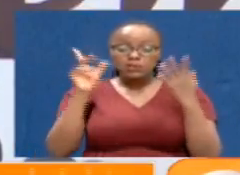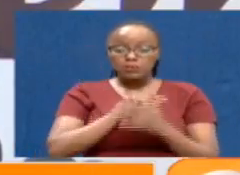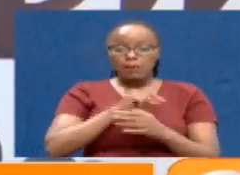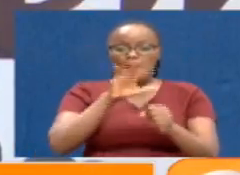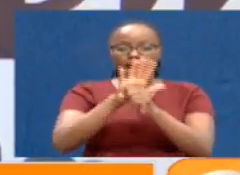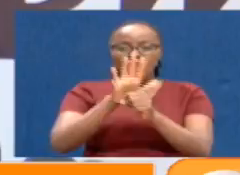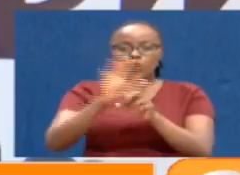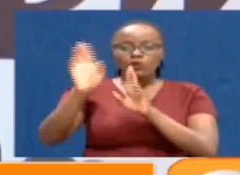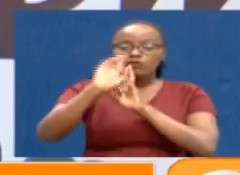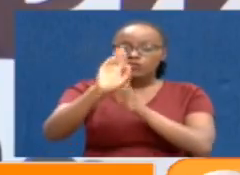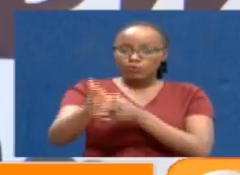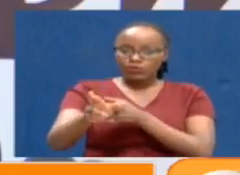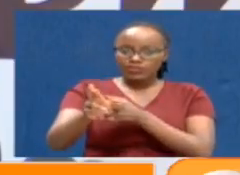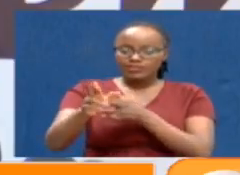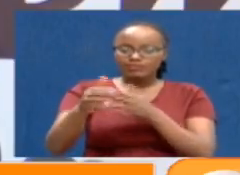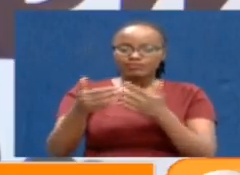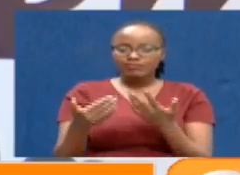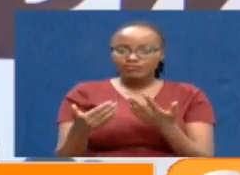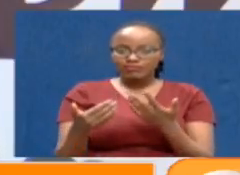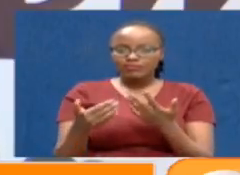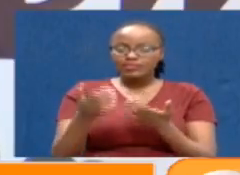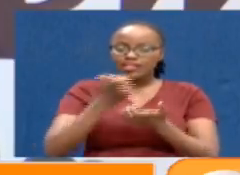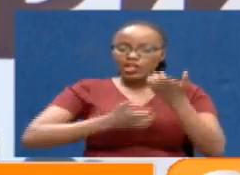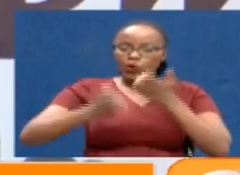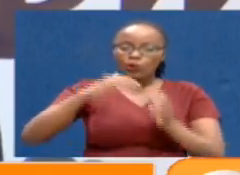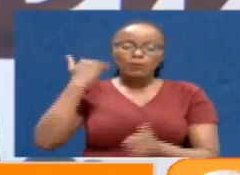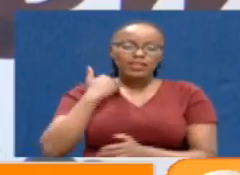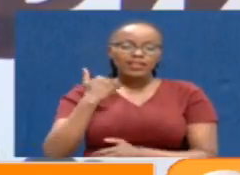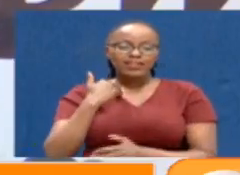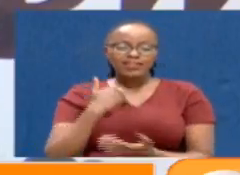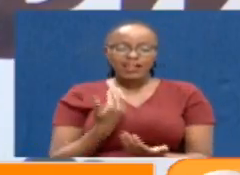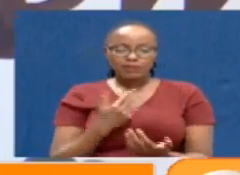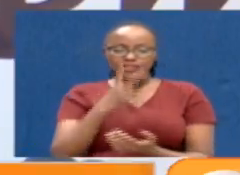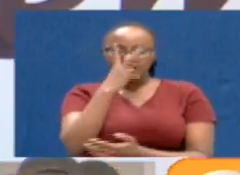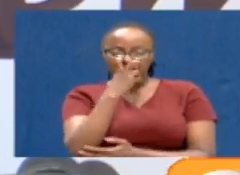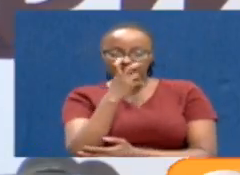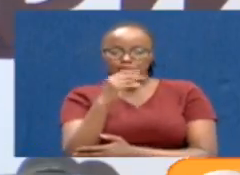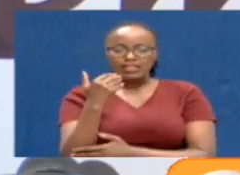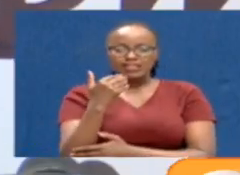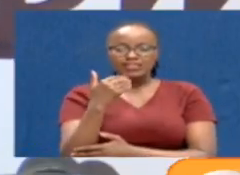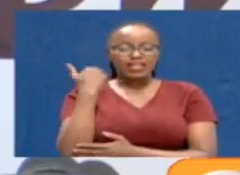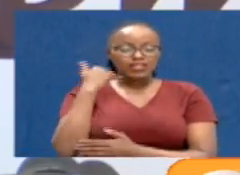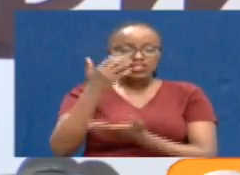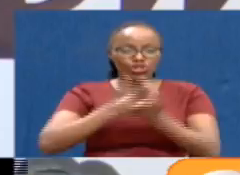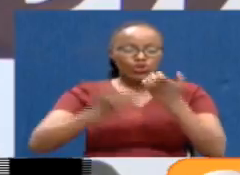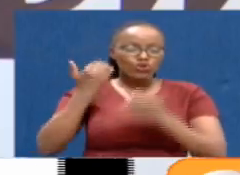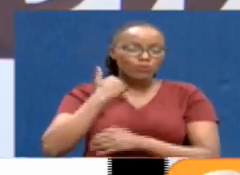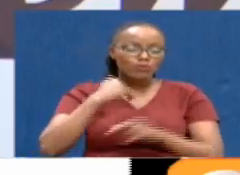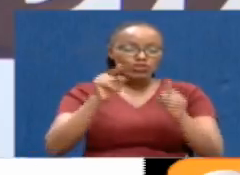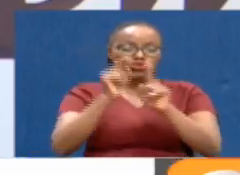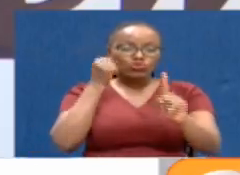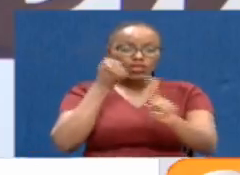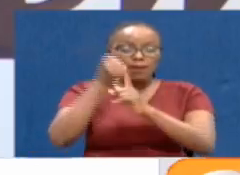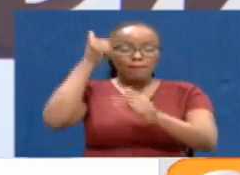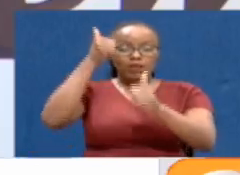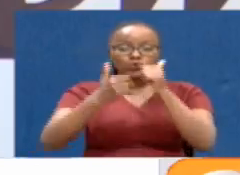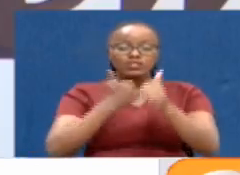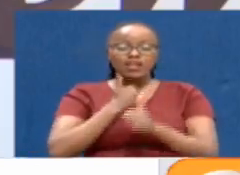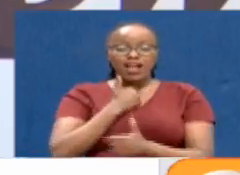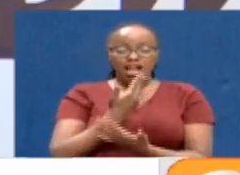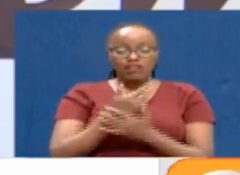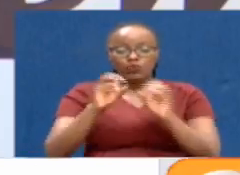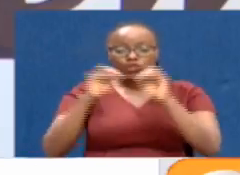we have seen a lot of reports on economic crimes, suspected economic crimes, and the impact it is having